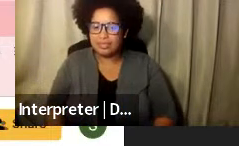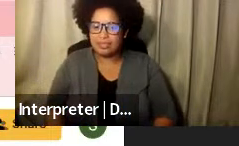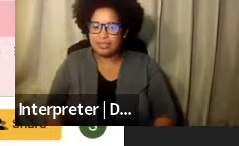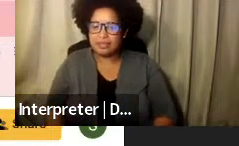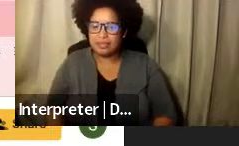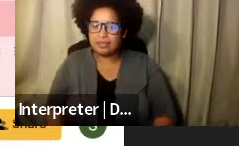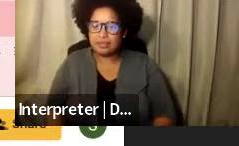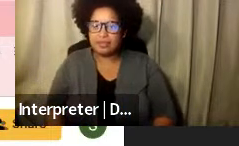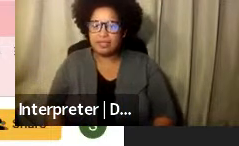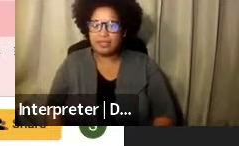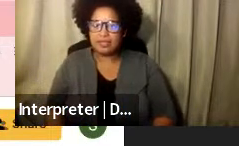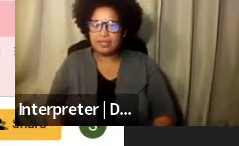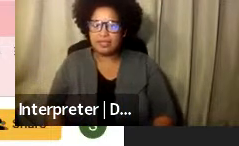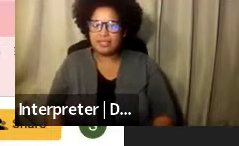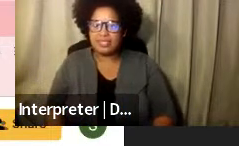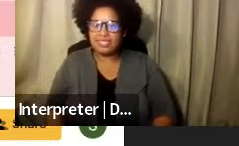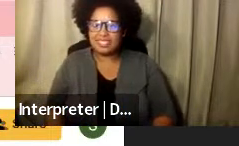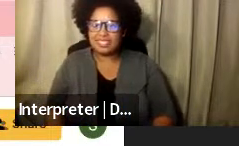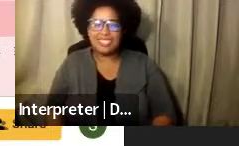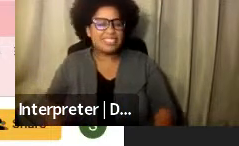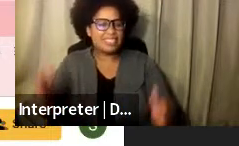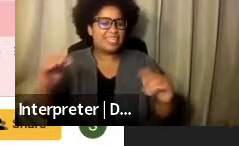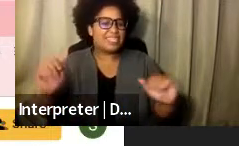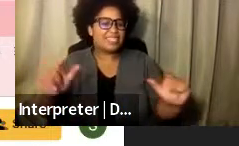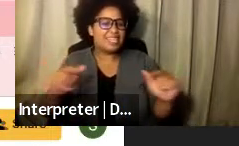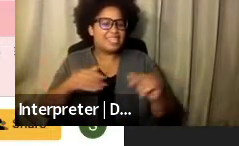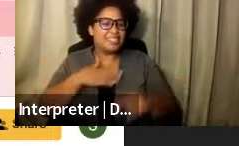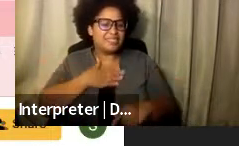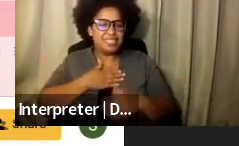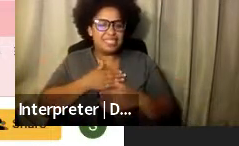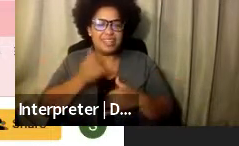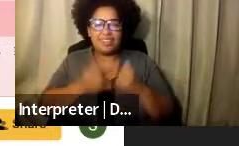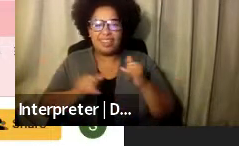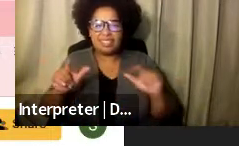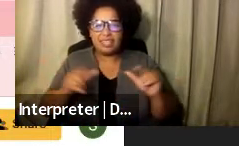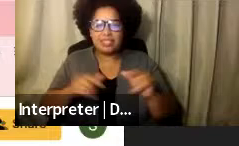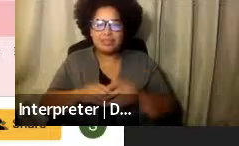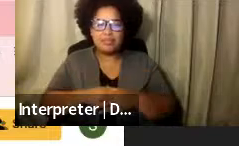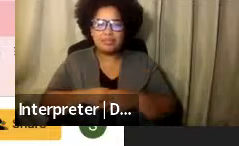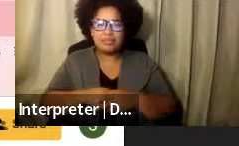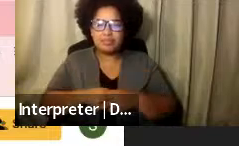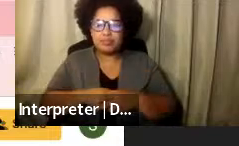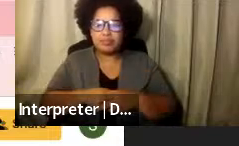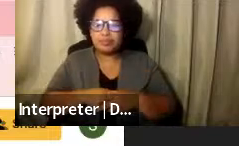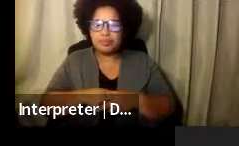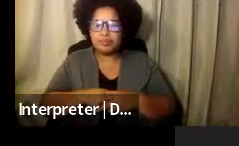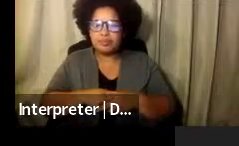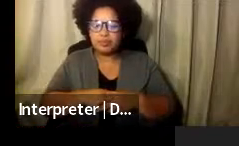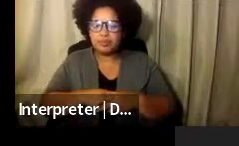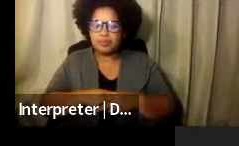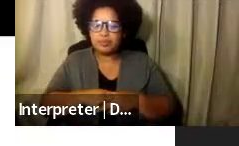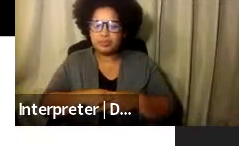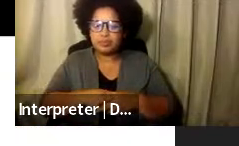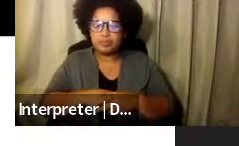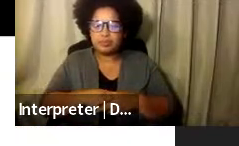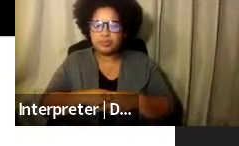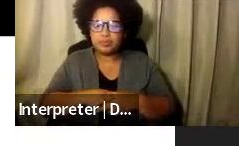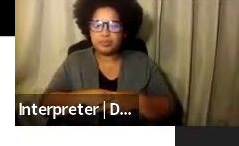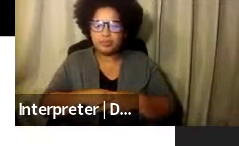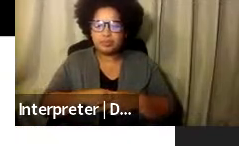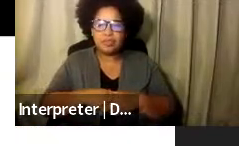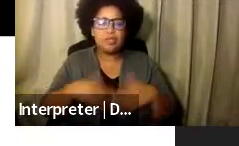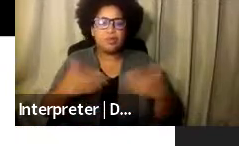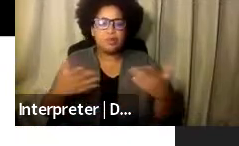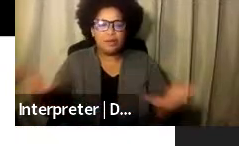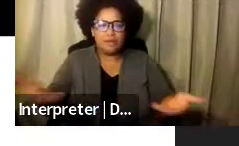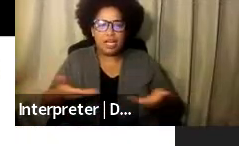yeah, you can go to the next slide. This is our last slide. We just want to invite you lastly to our third annual COVID